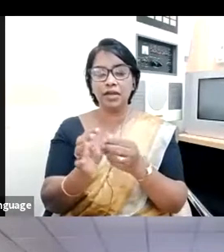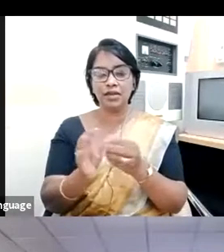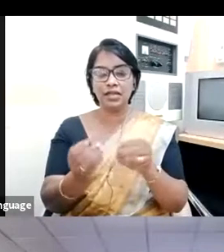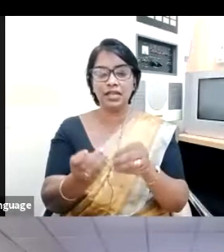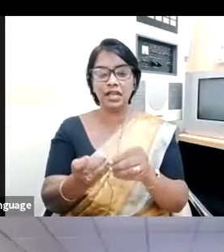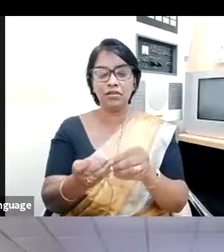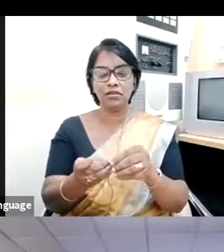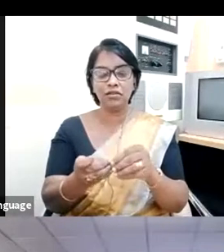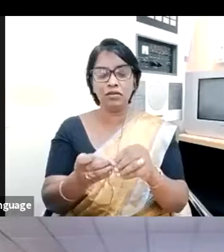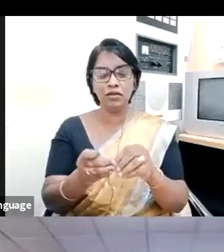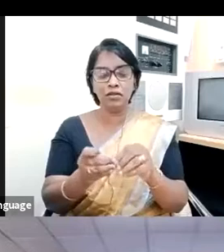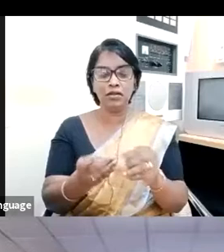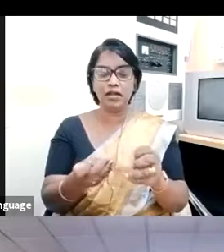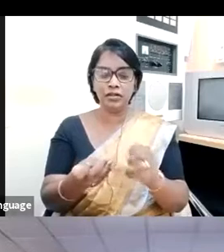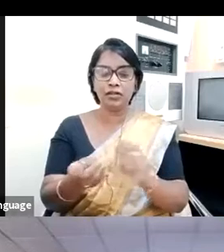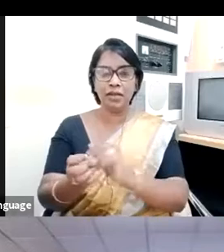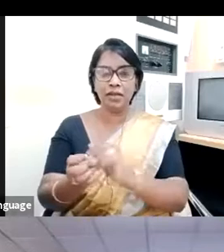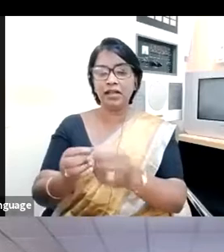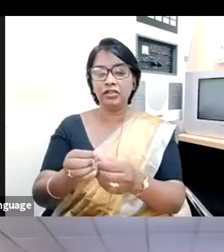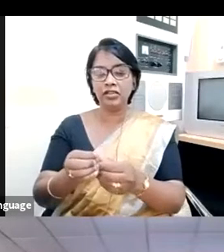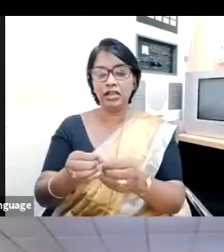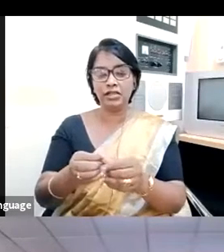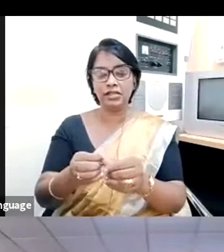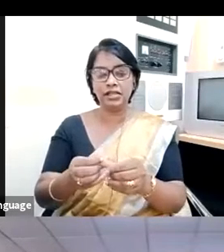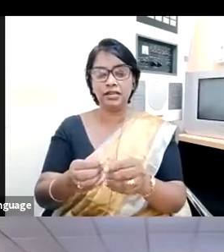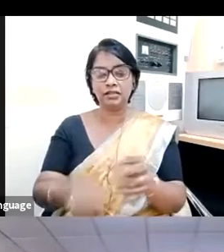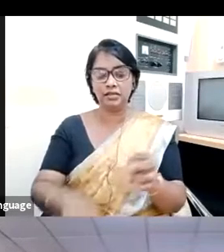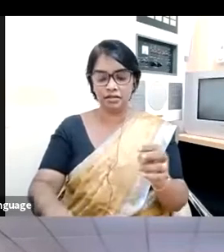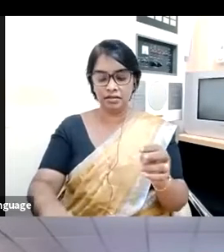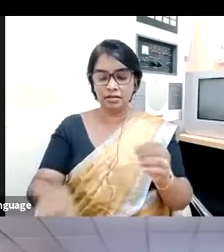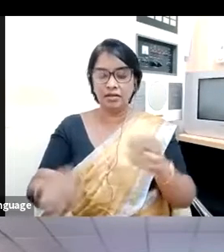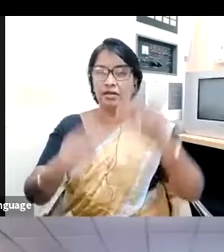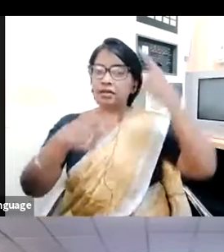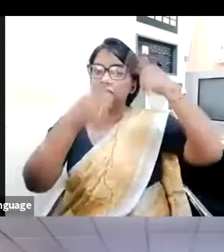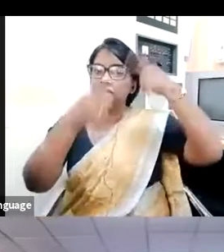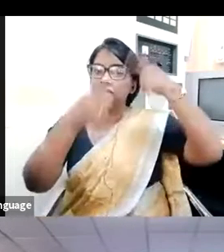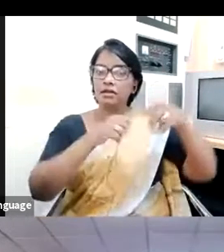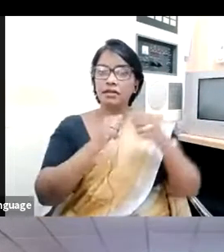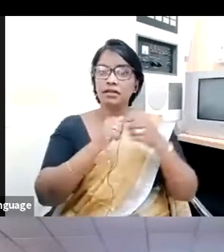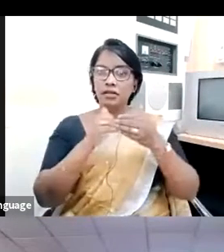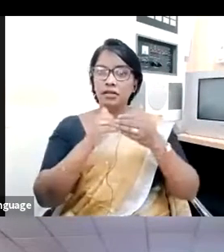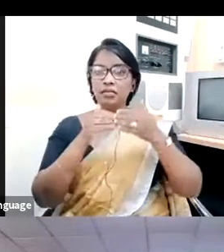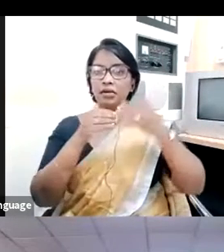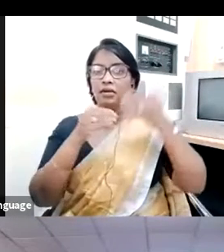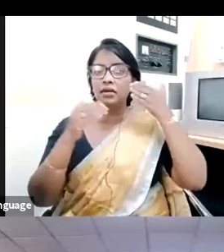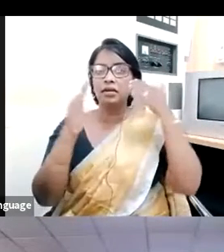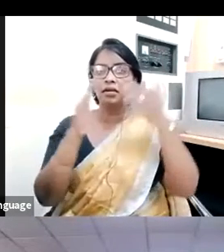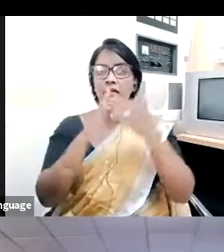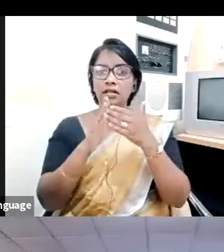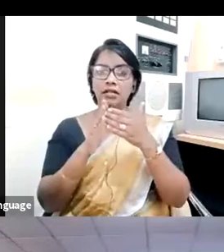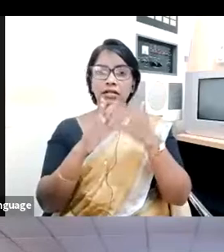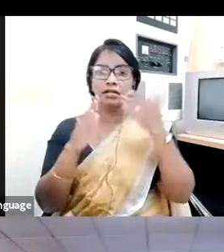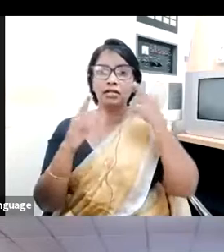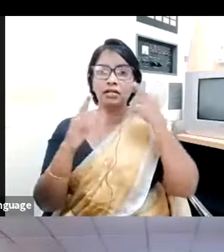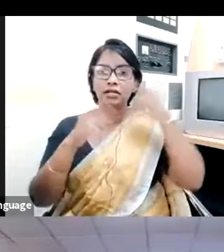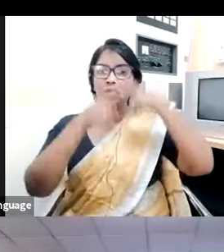think we will, at this point, what I want to do is, we have about 12 minutes